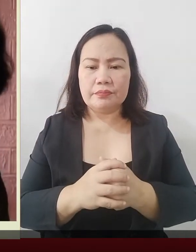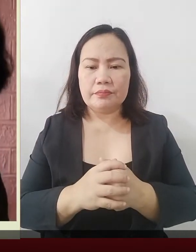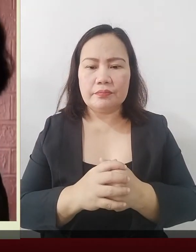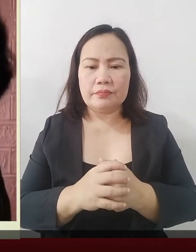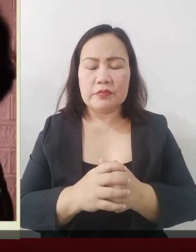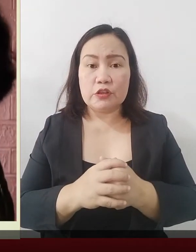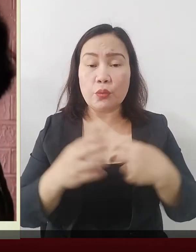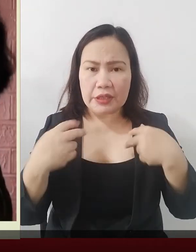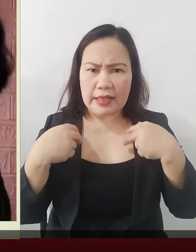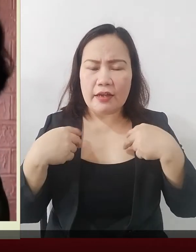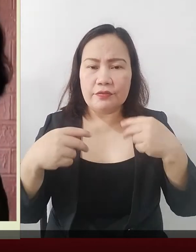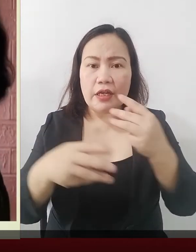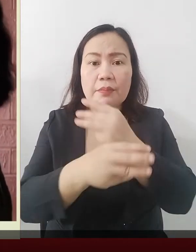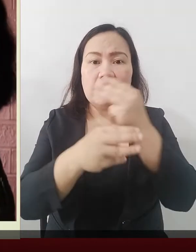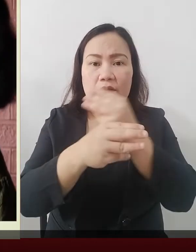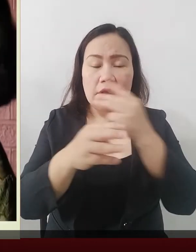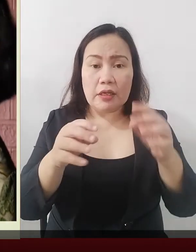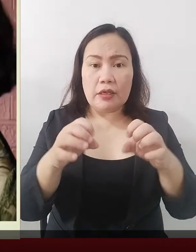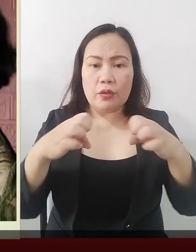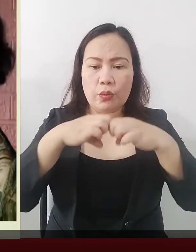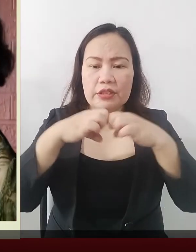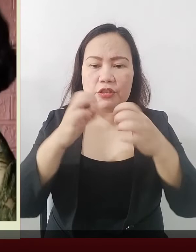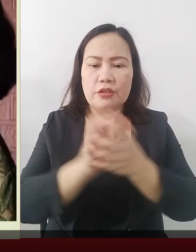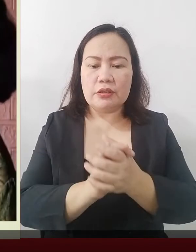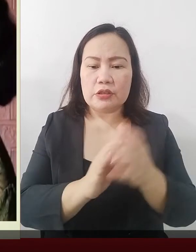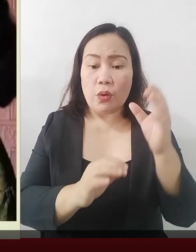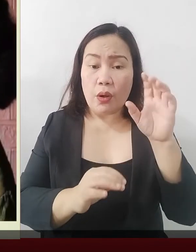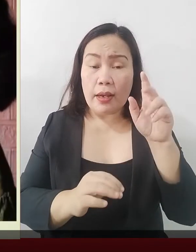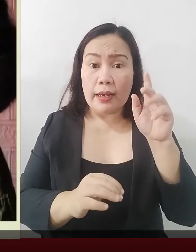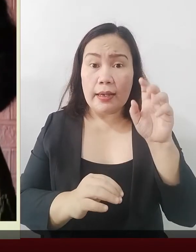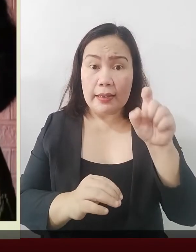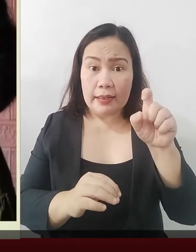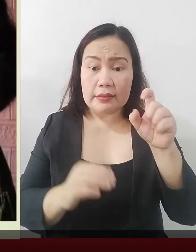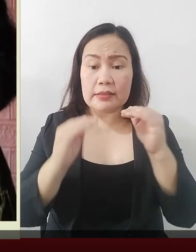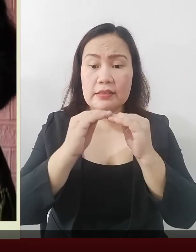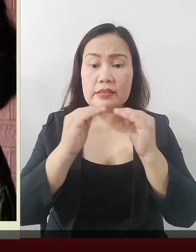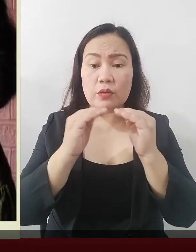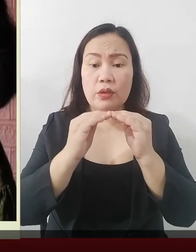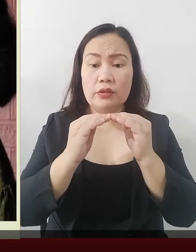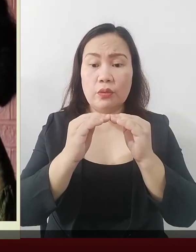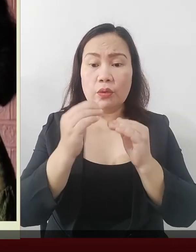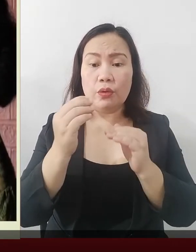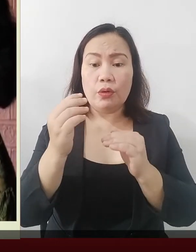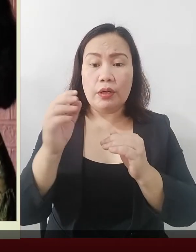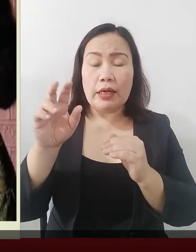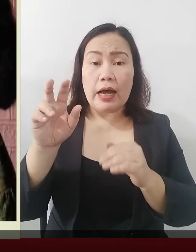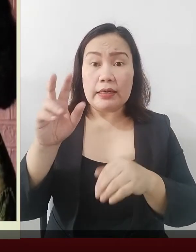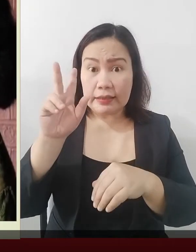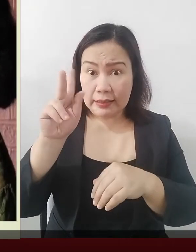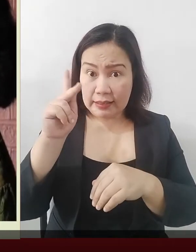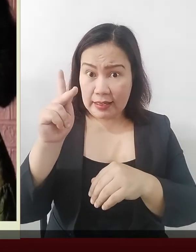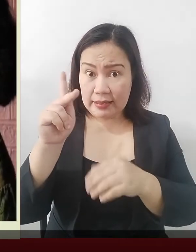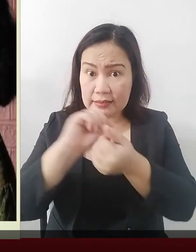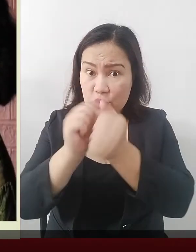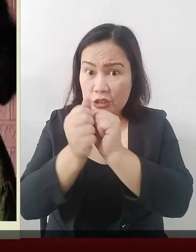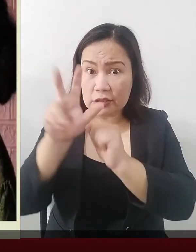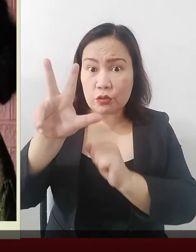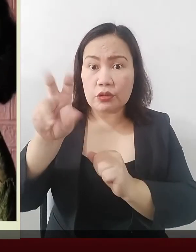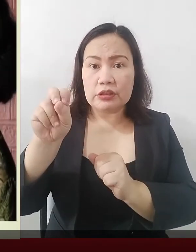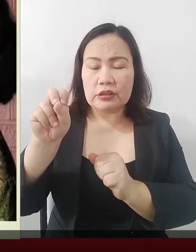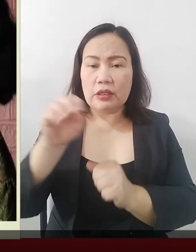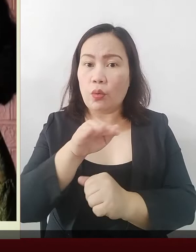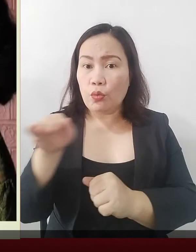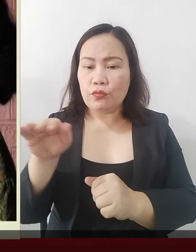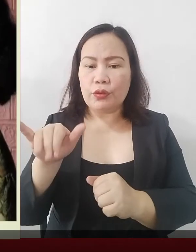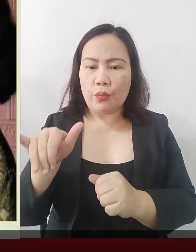equation, mathematical equation for this problem. So we have x is equal to 30